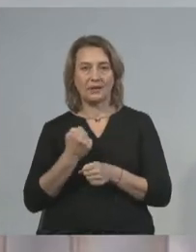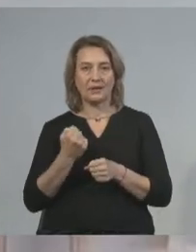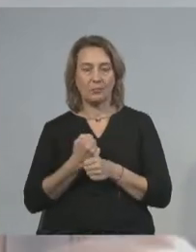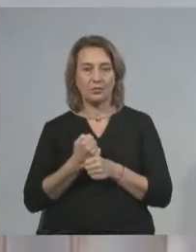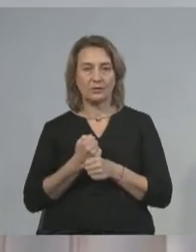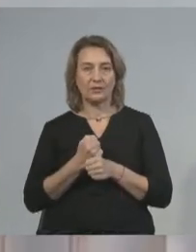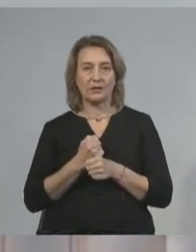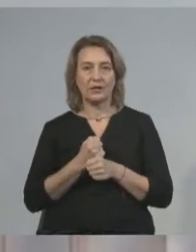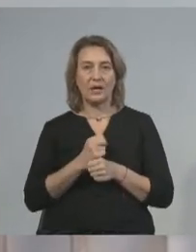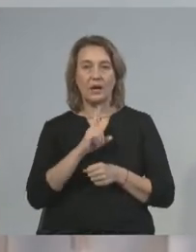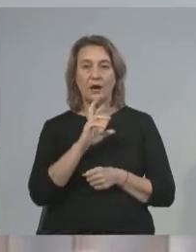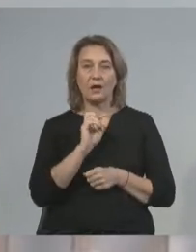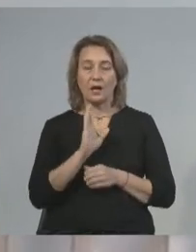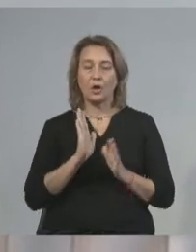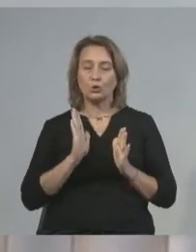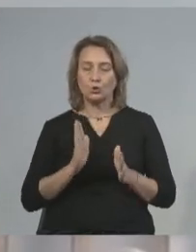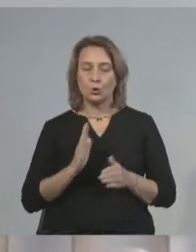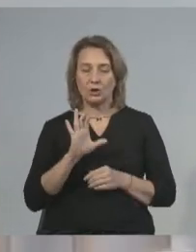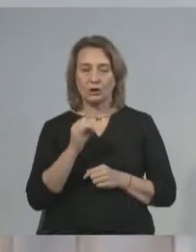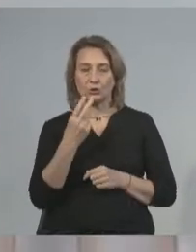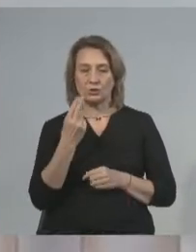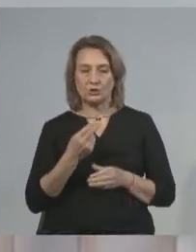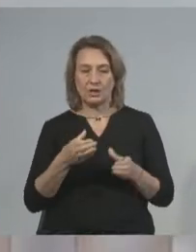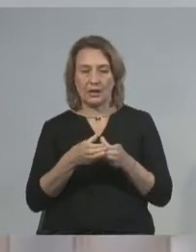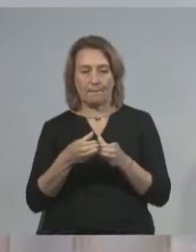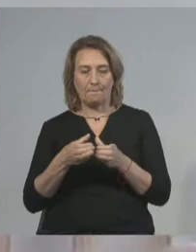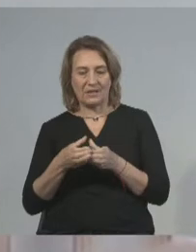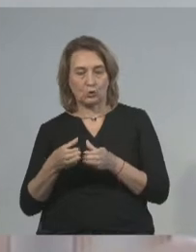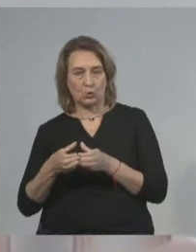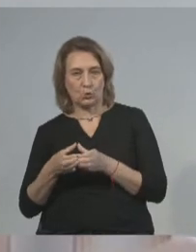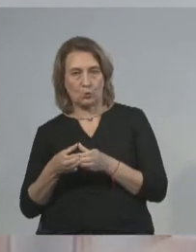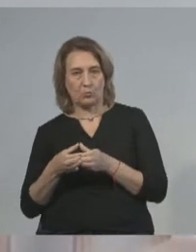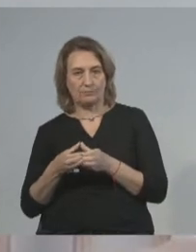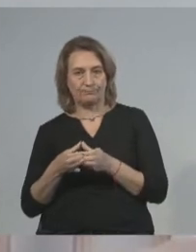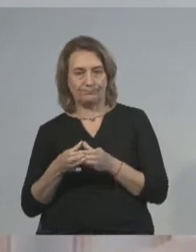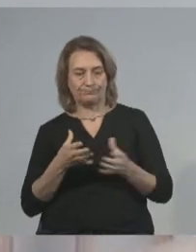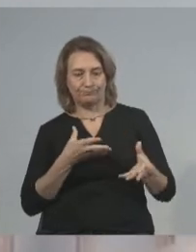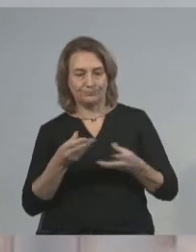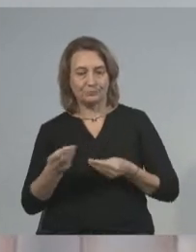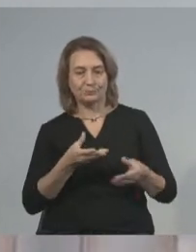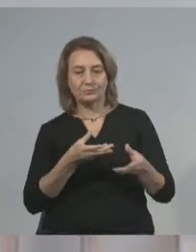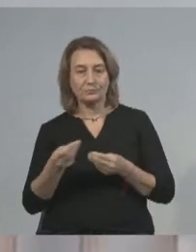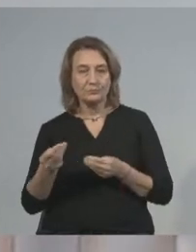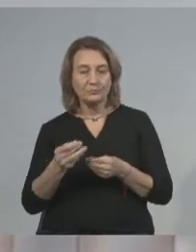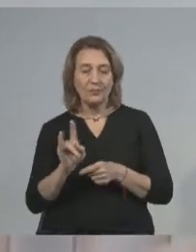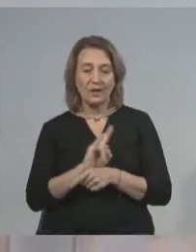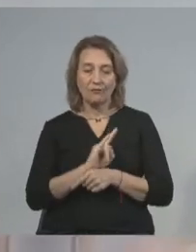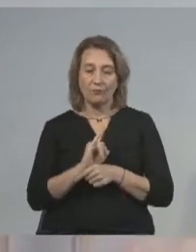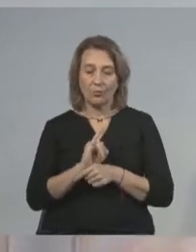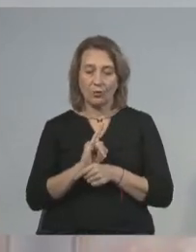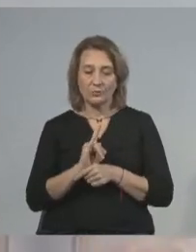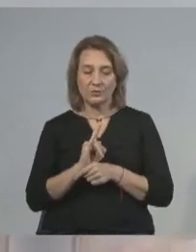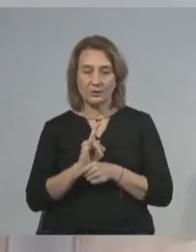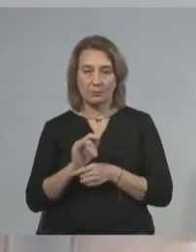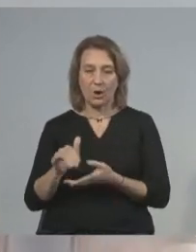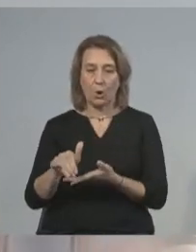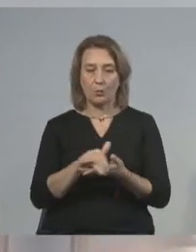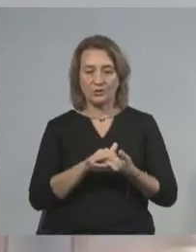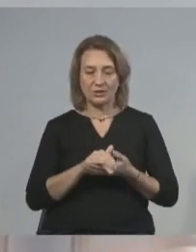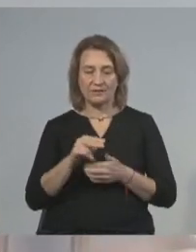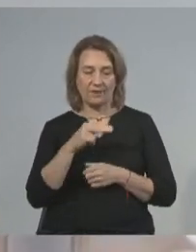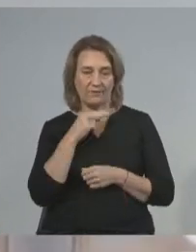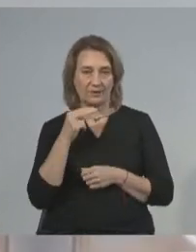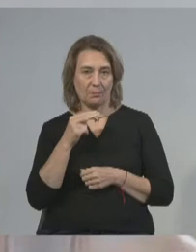which targets of attacks which social group is being eliminated from the focus of the public